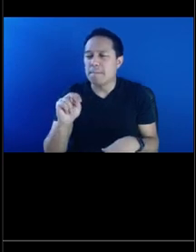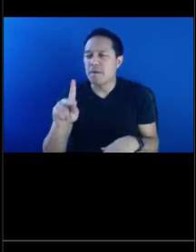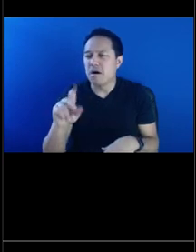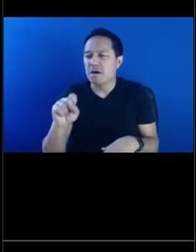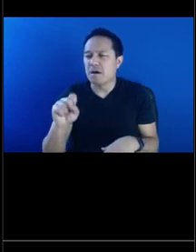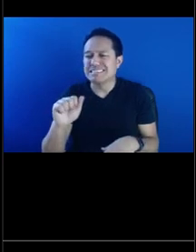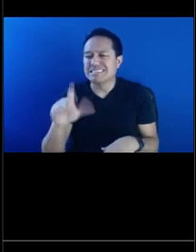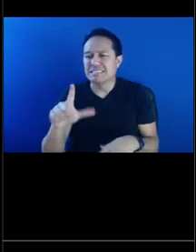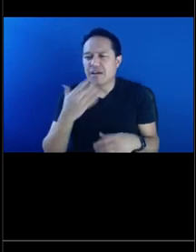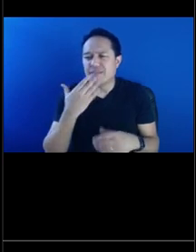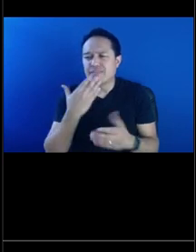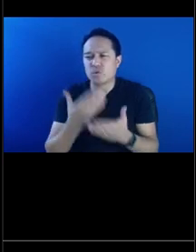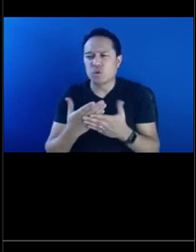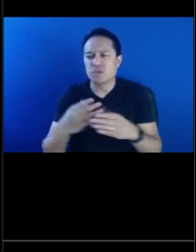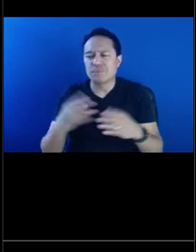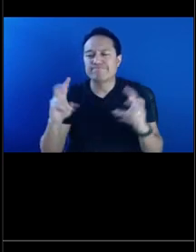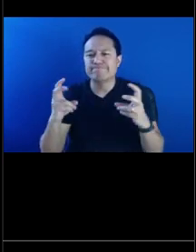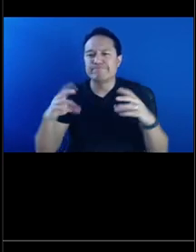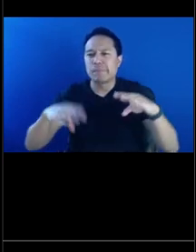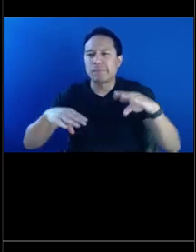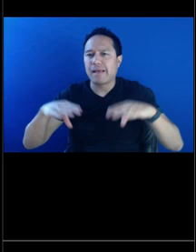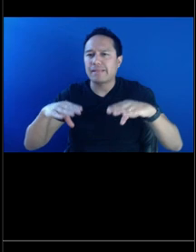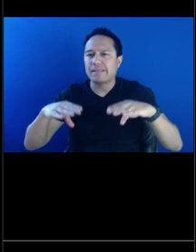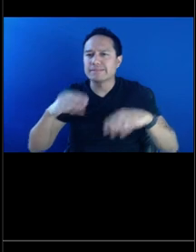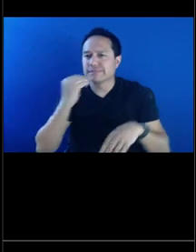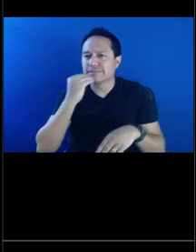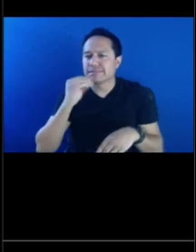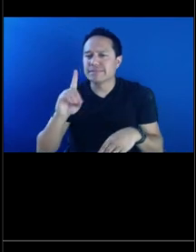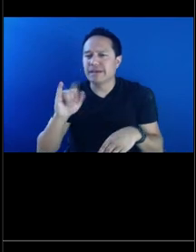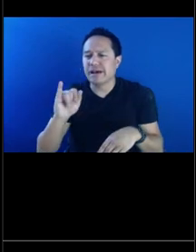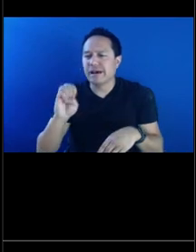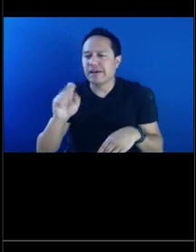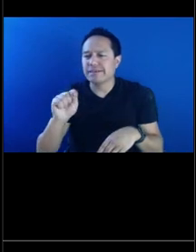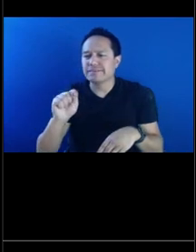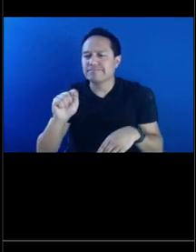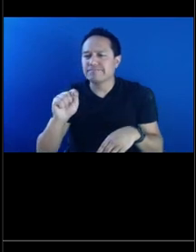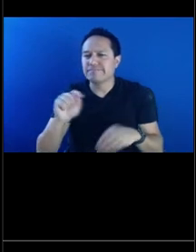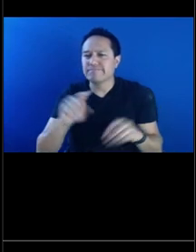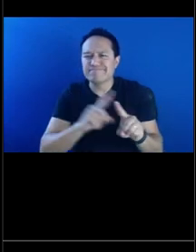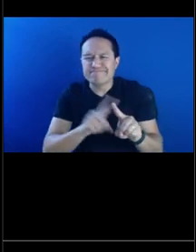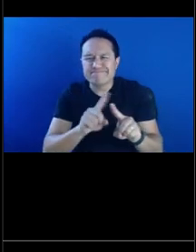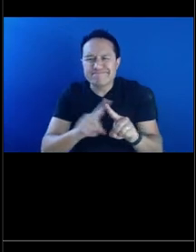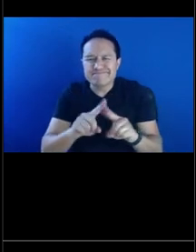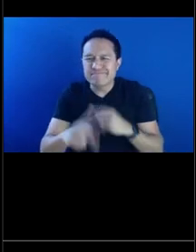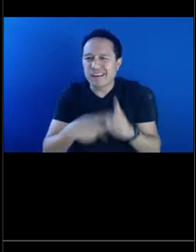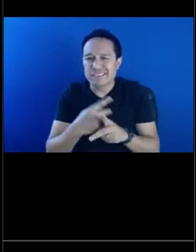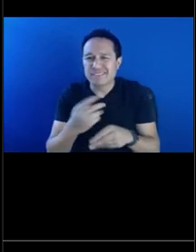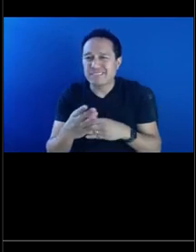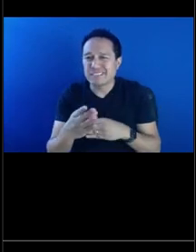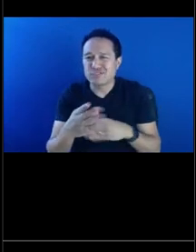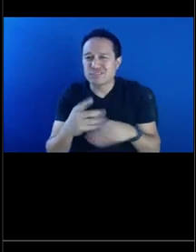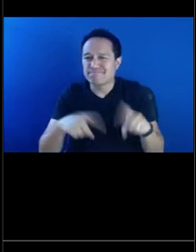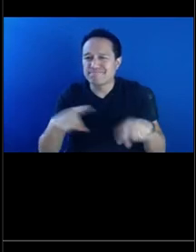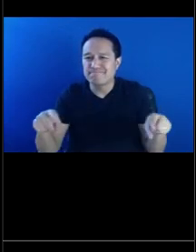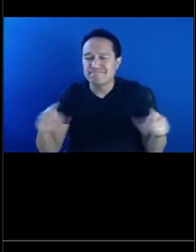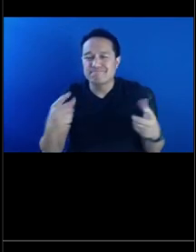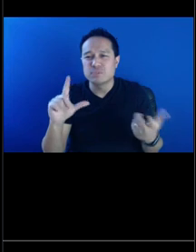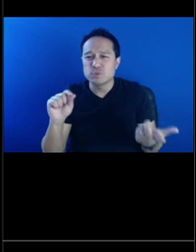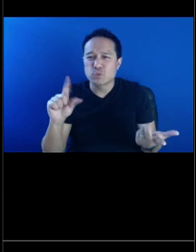balanced diet. They eat different species of fish from about 20 or 30 different